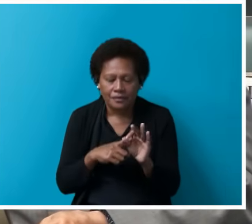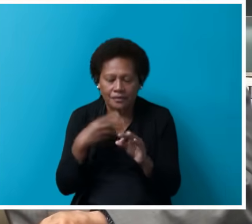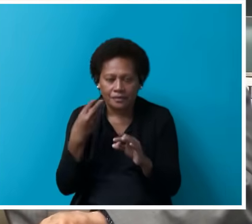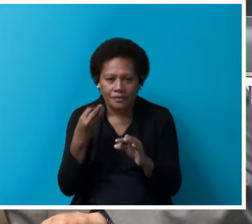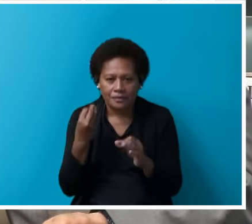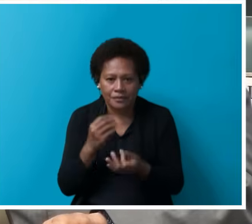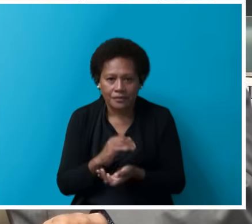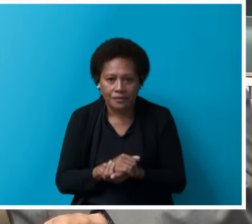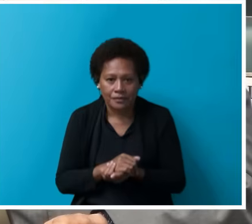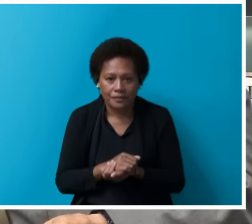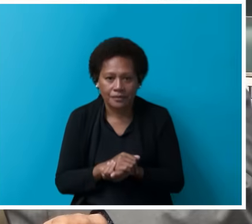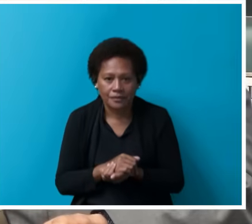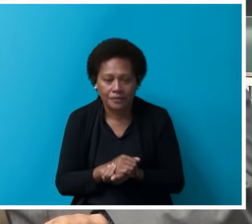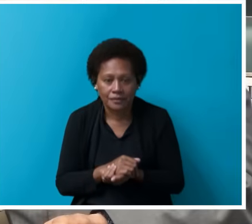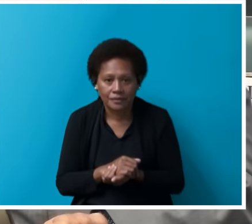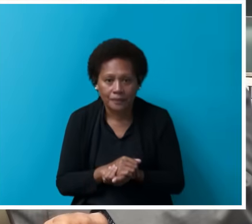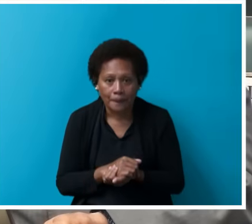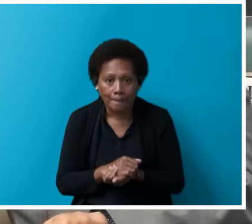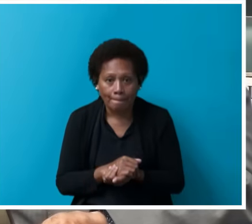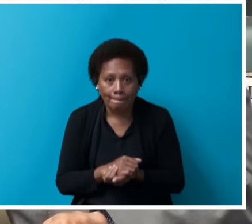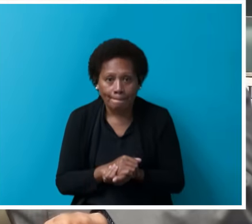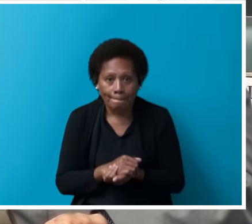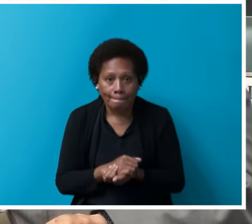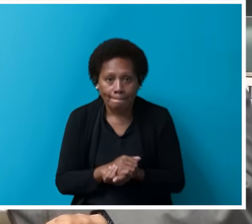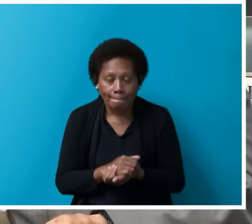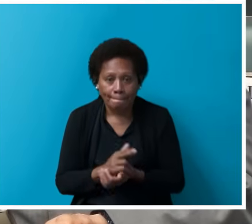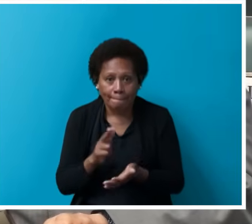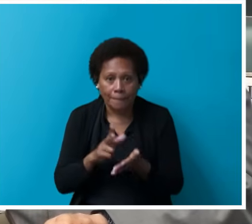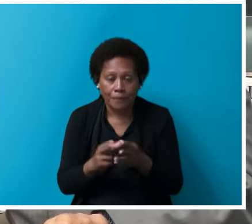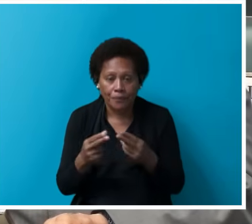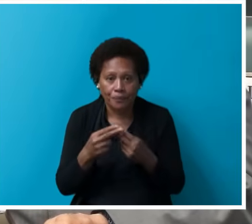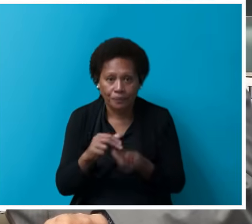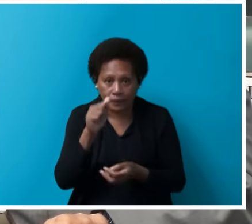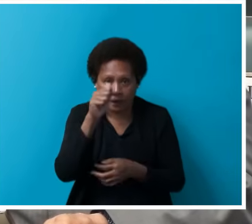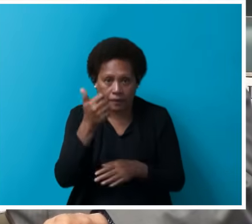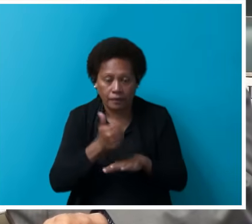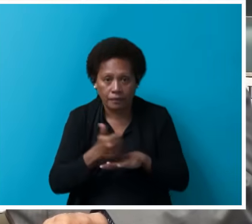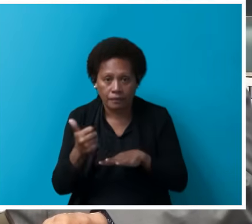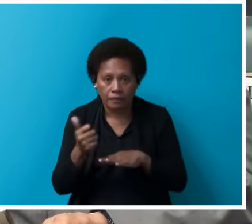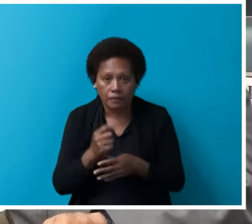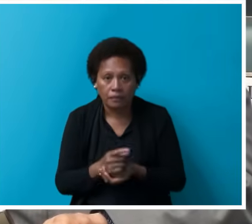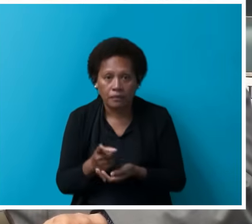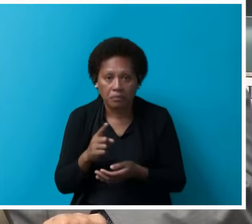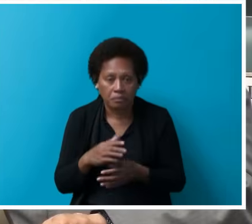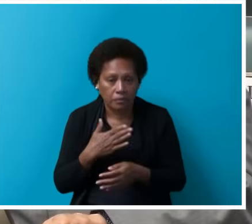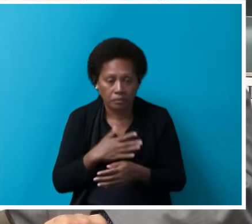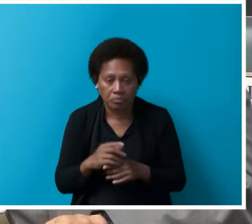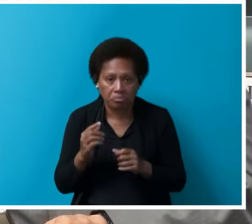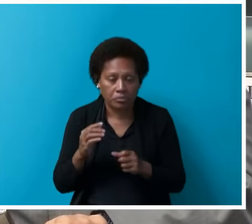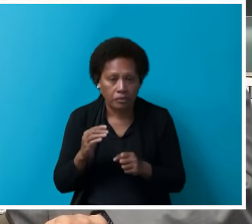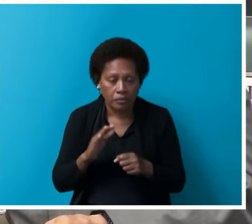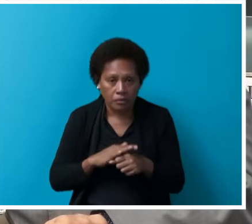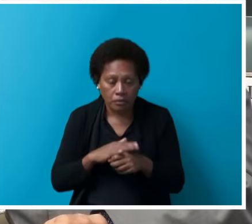we took pains to actually get it signed with the Indian government. And we want to make sure that we sign another